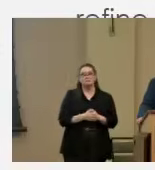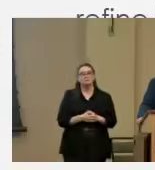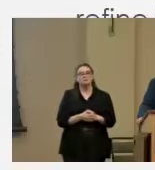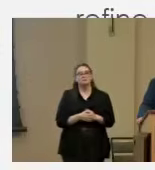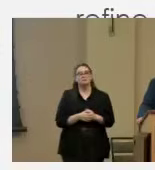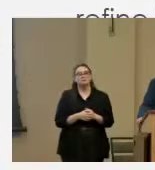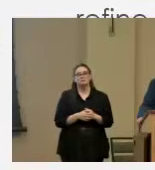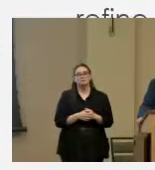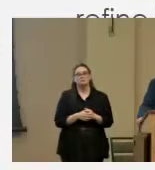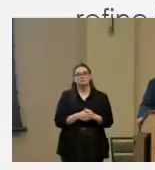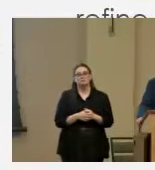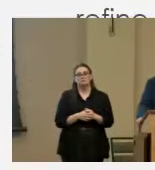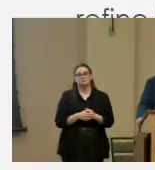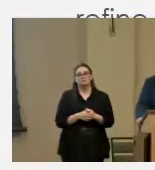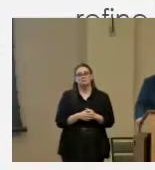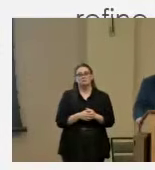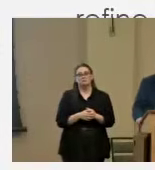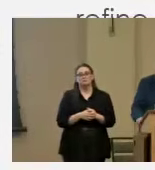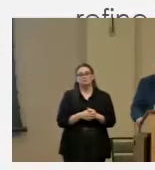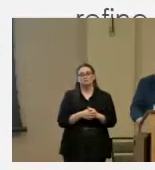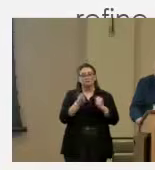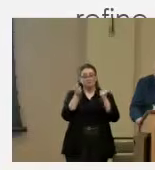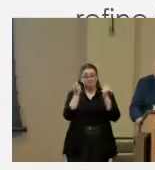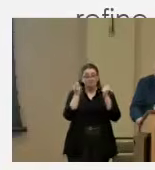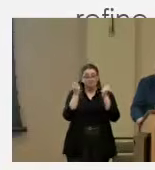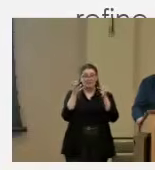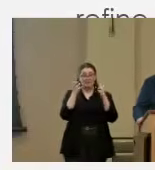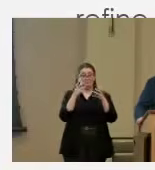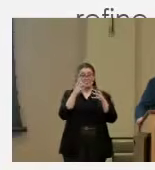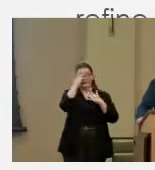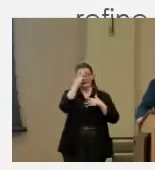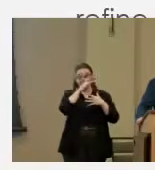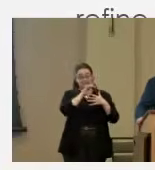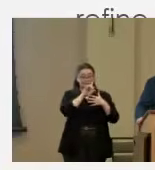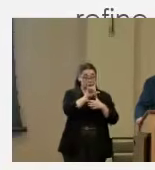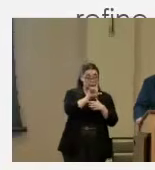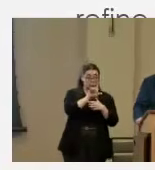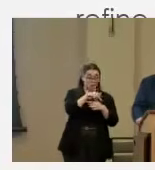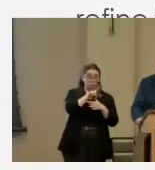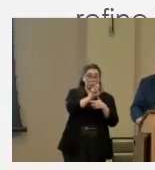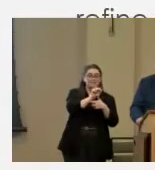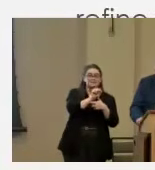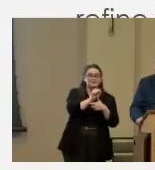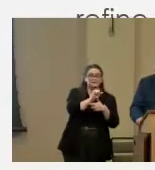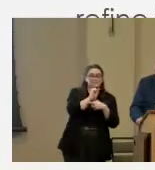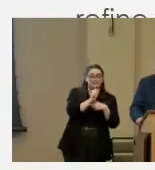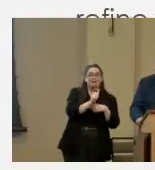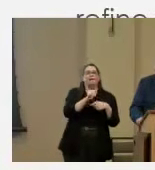Okay, so there are many things that are confused with lupus. There's a variety of